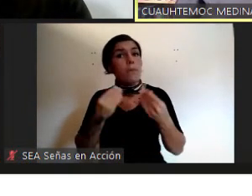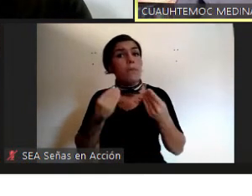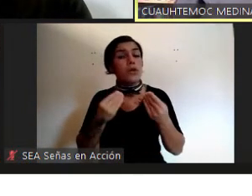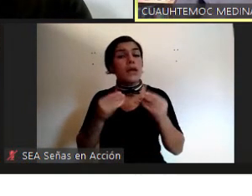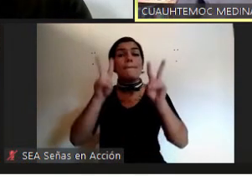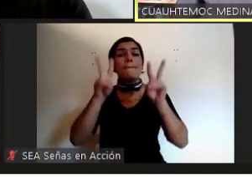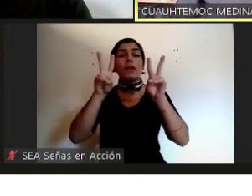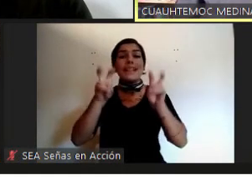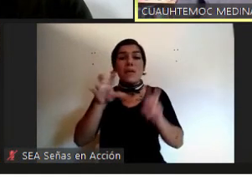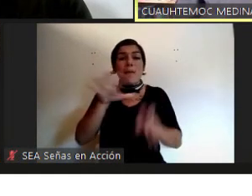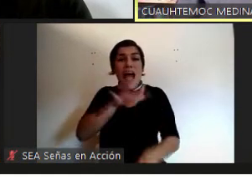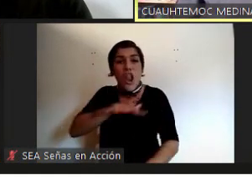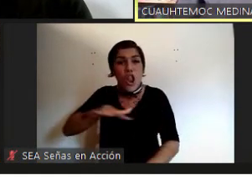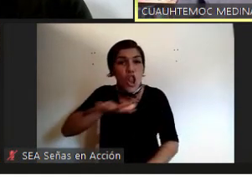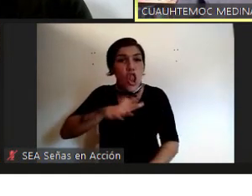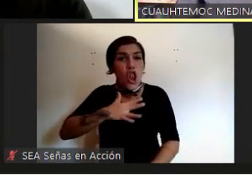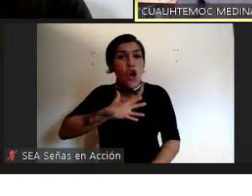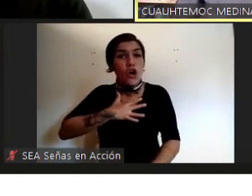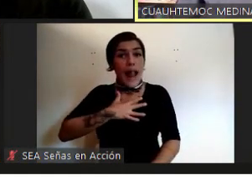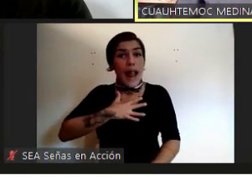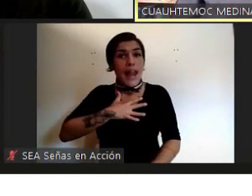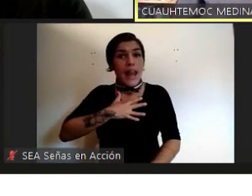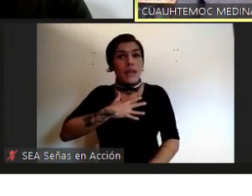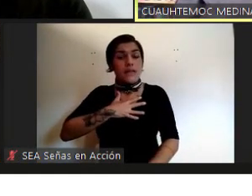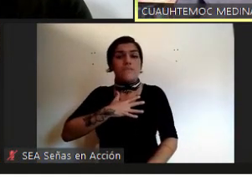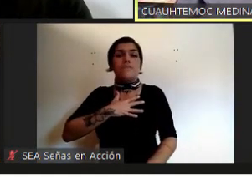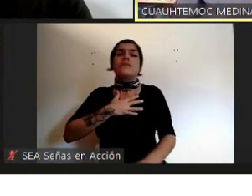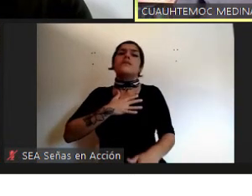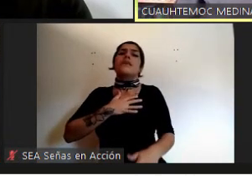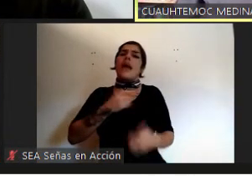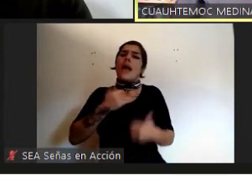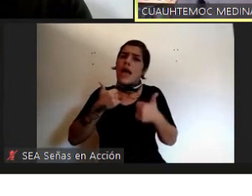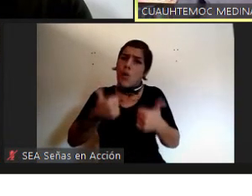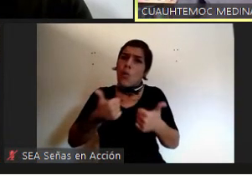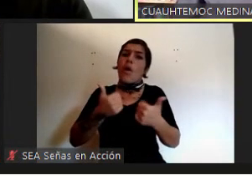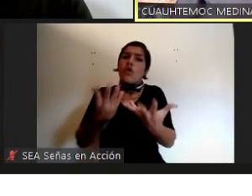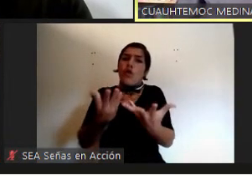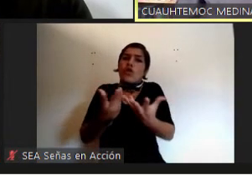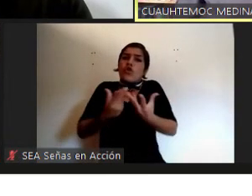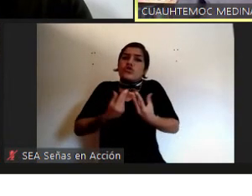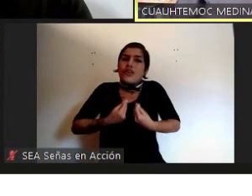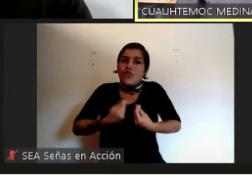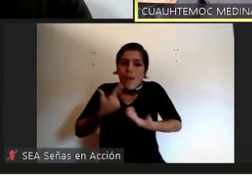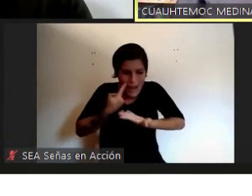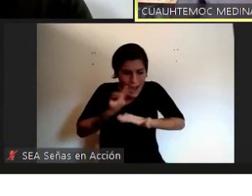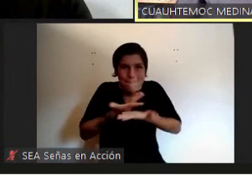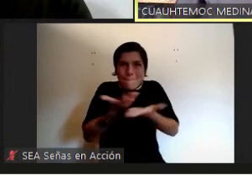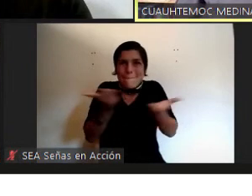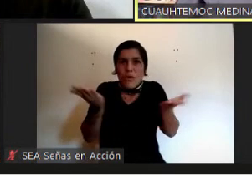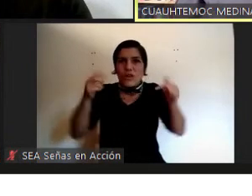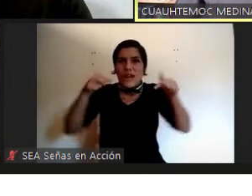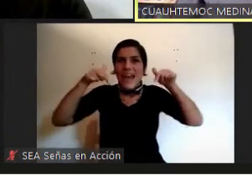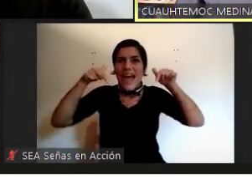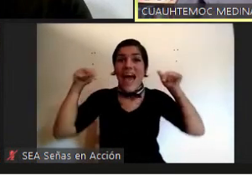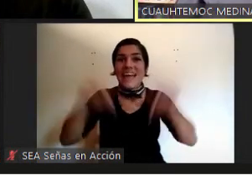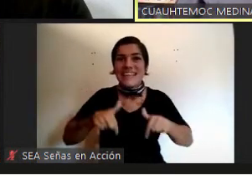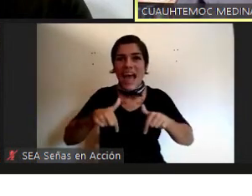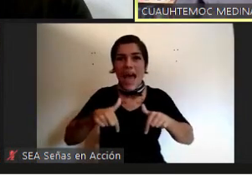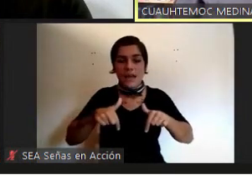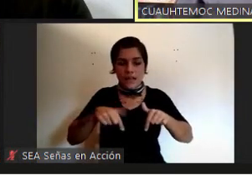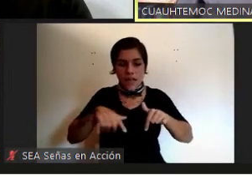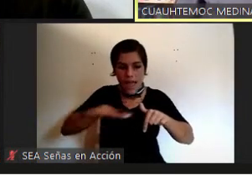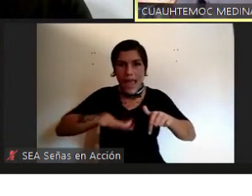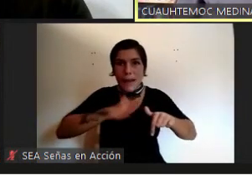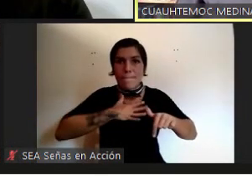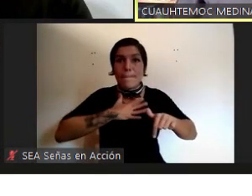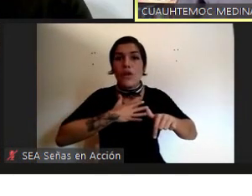opportunity to render conflicts visible, the conflicts that are in my place, and